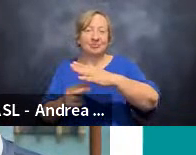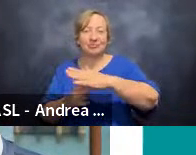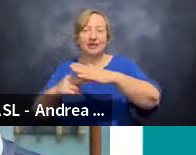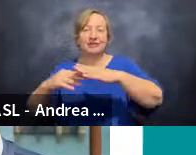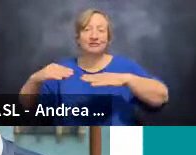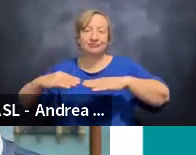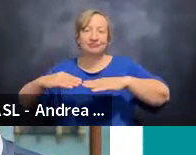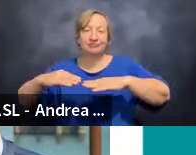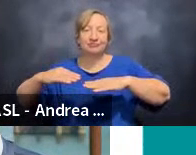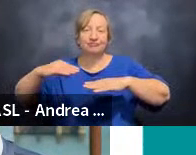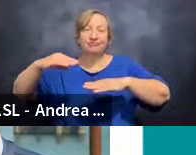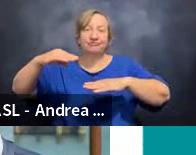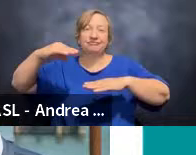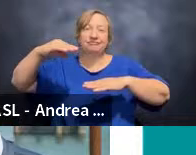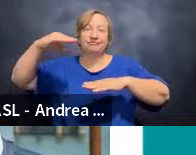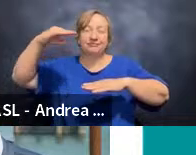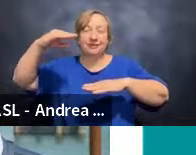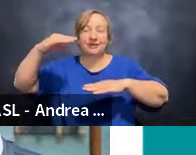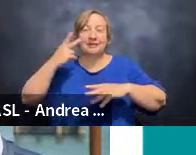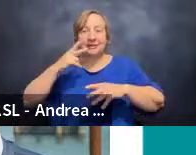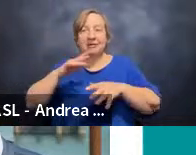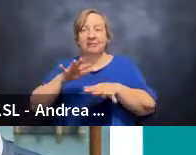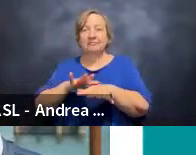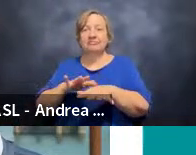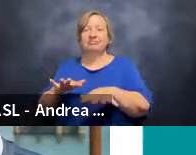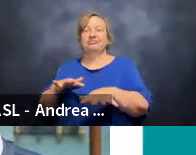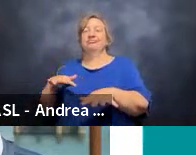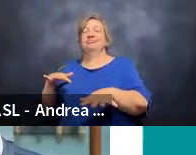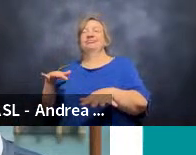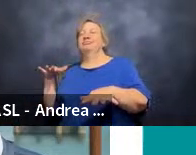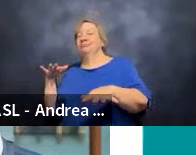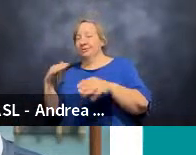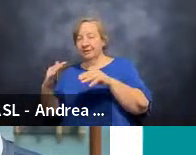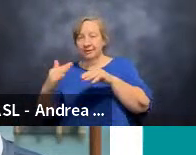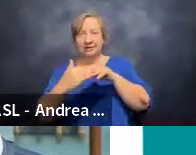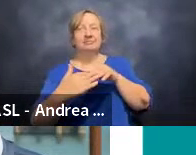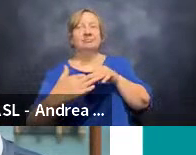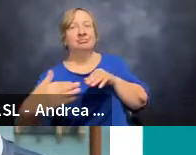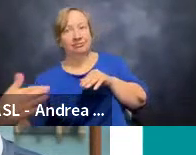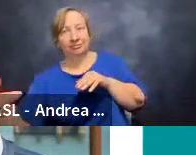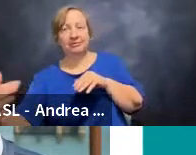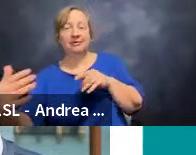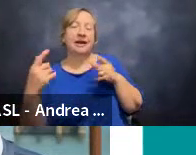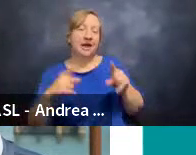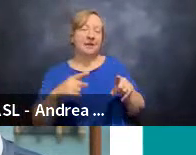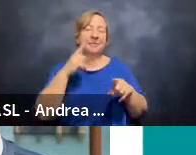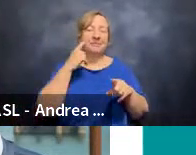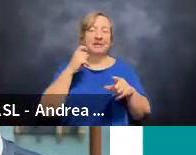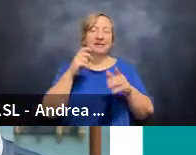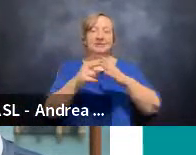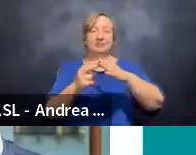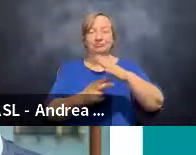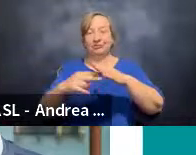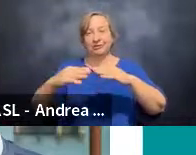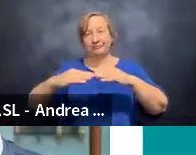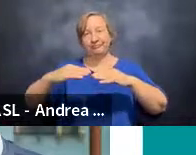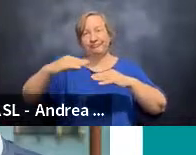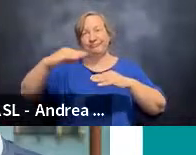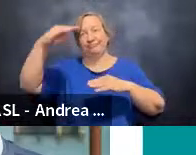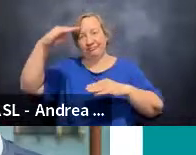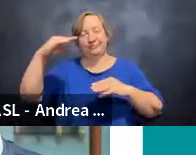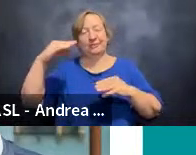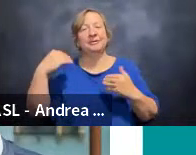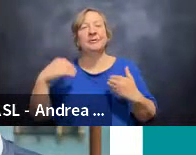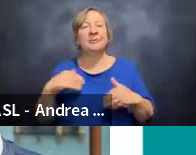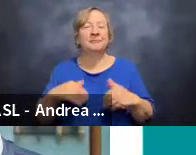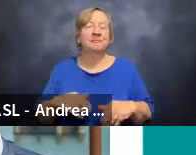chance to see the backups and the chaos created from a bridge lift firsthand.